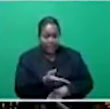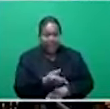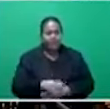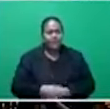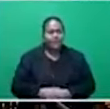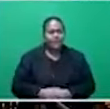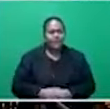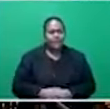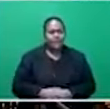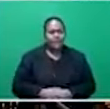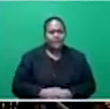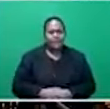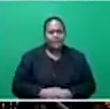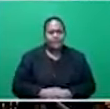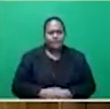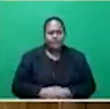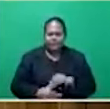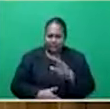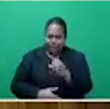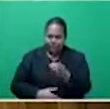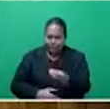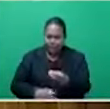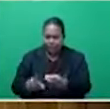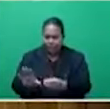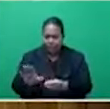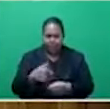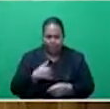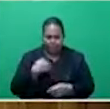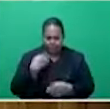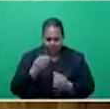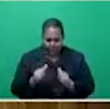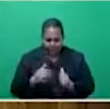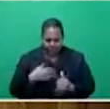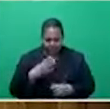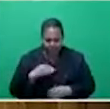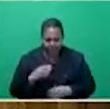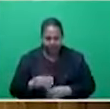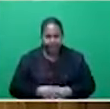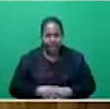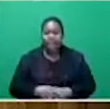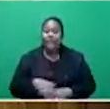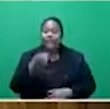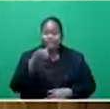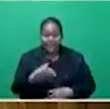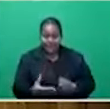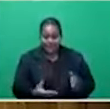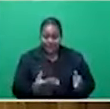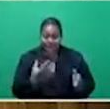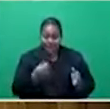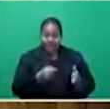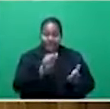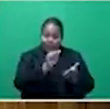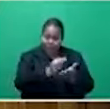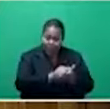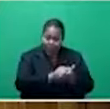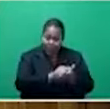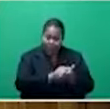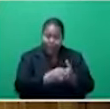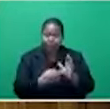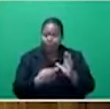Wait until I finish. The person giving the right of reply has got every right to answer